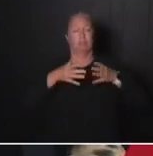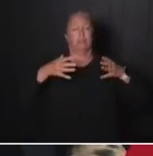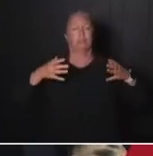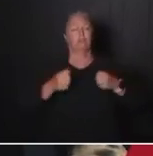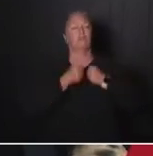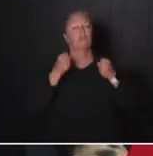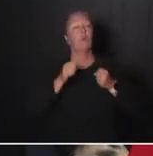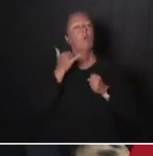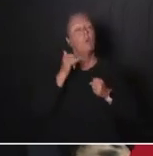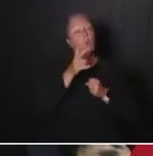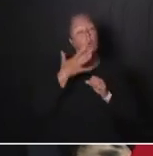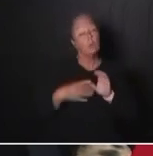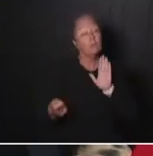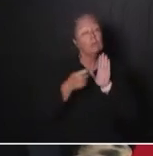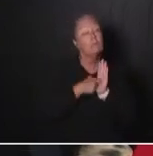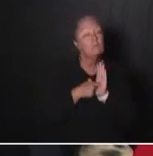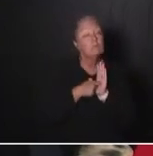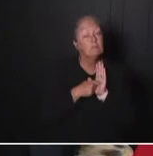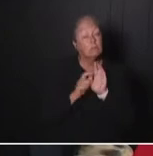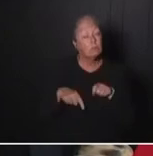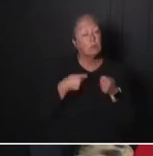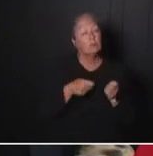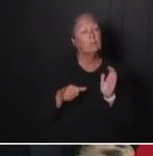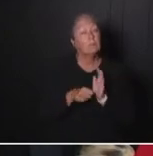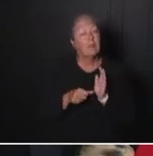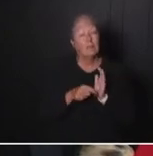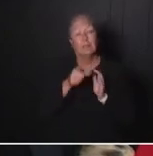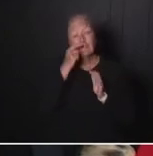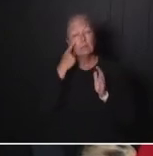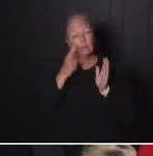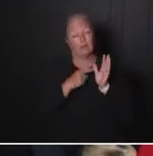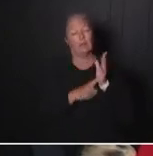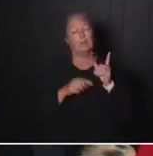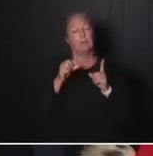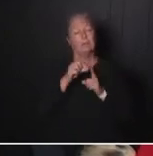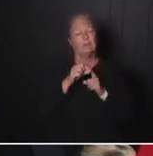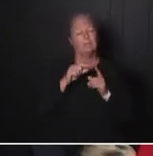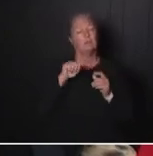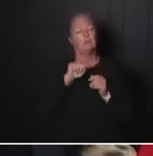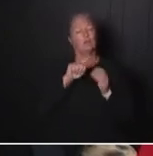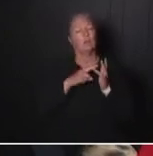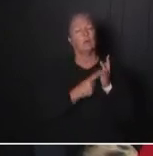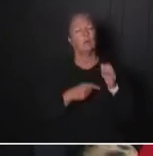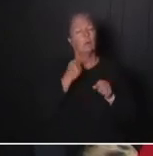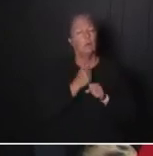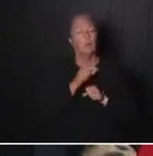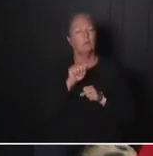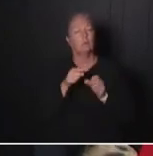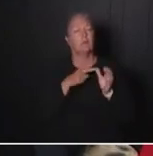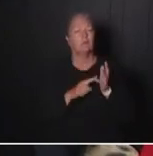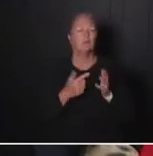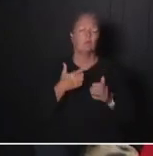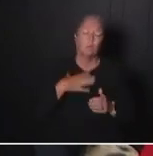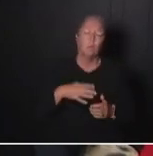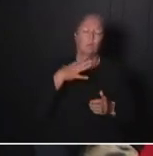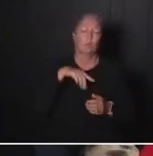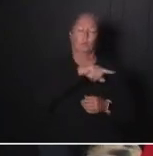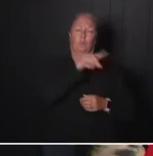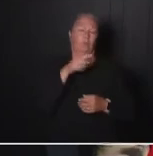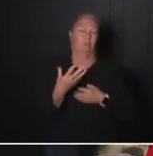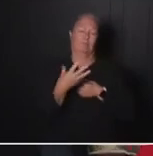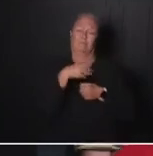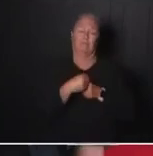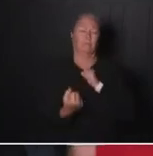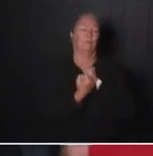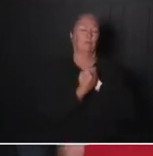donate, all of that can be done by visiting alp.org.au. We really need you to get involved.